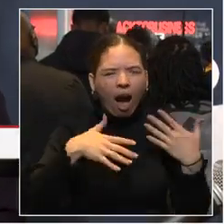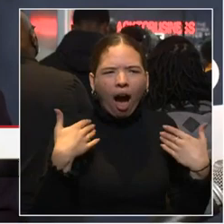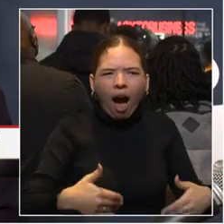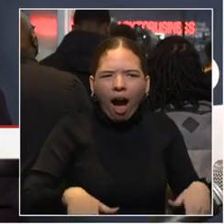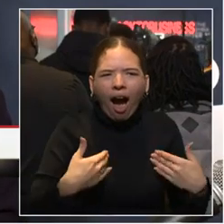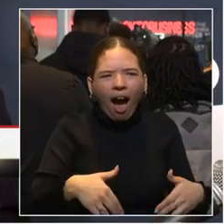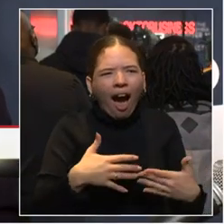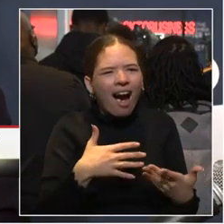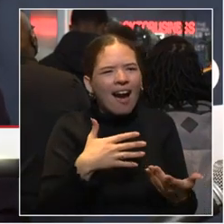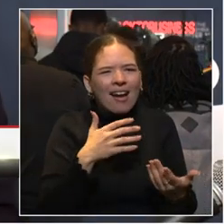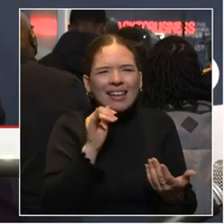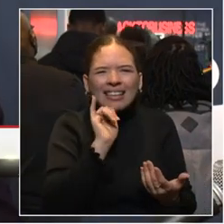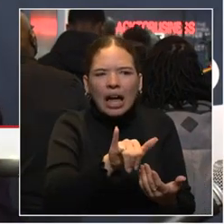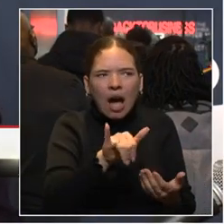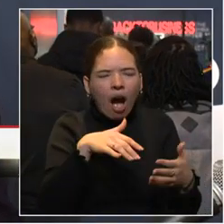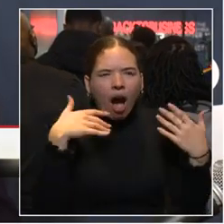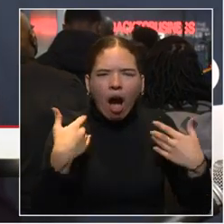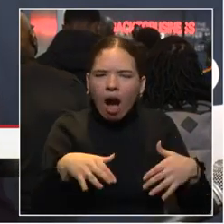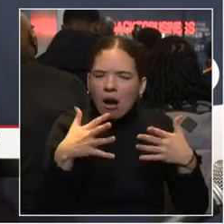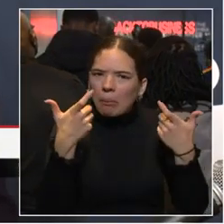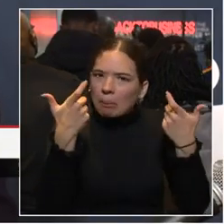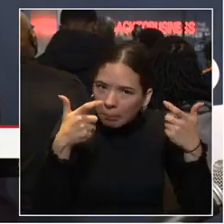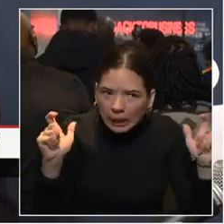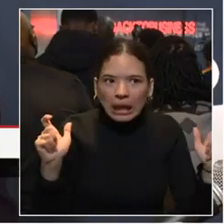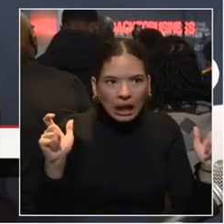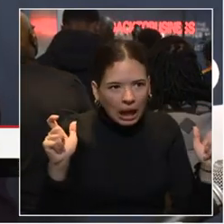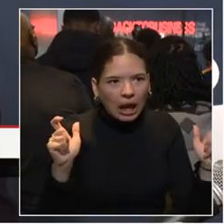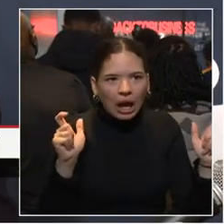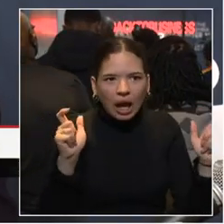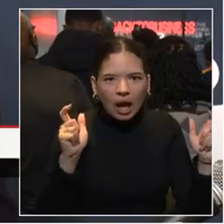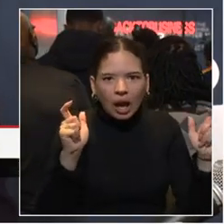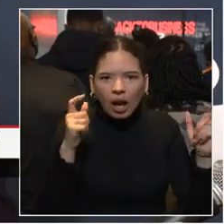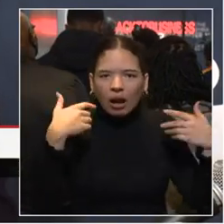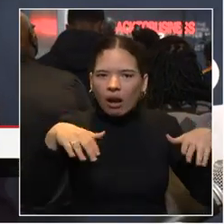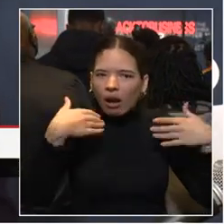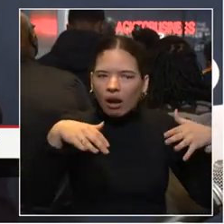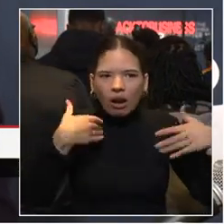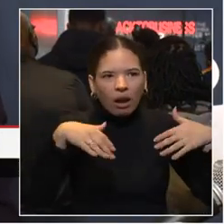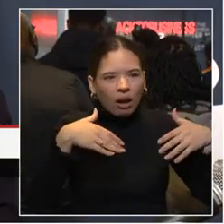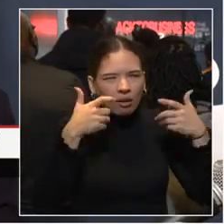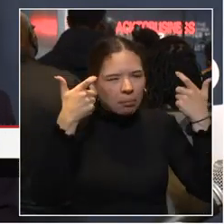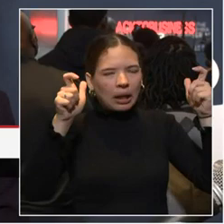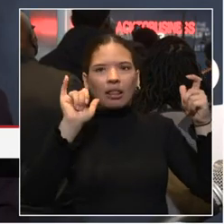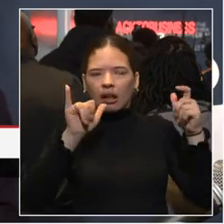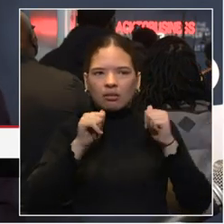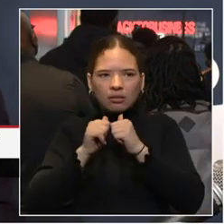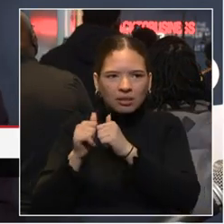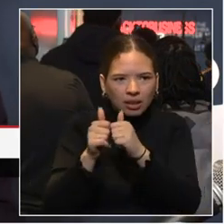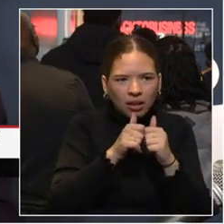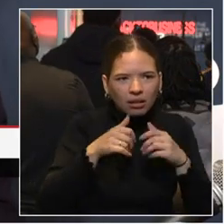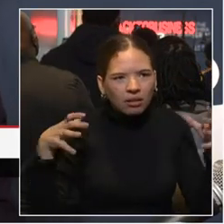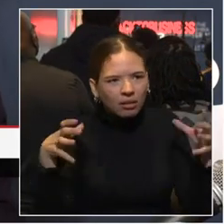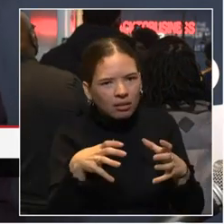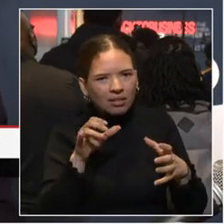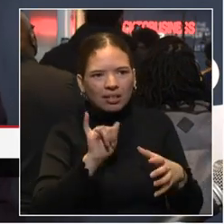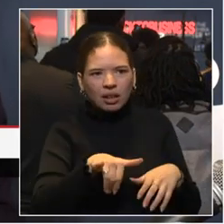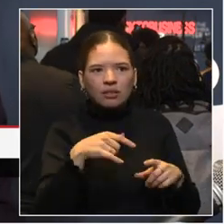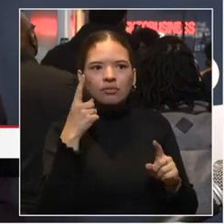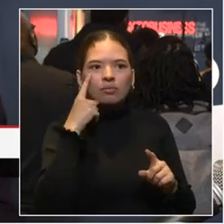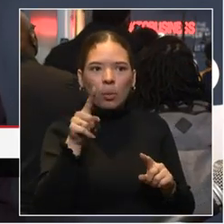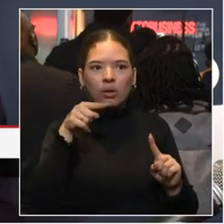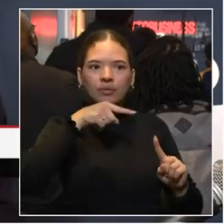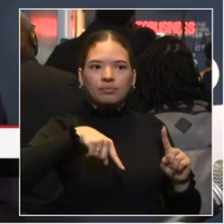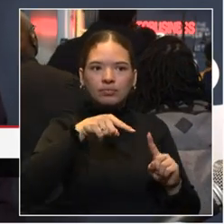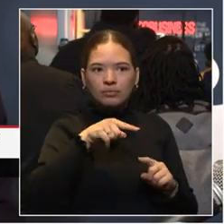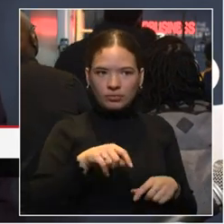big and something successful. And I'm quite sure that working for Gordon Ramsay and getting ready to open a